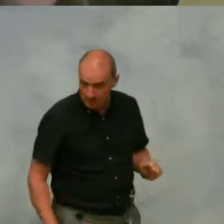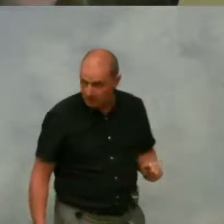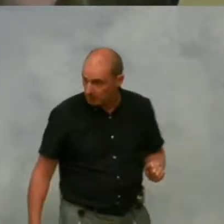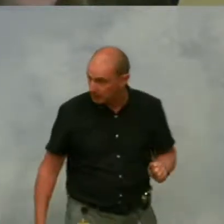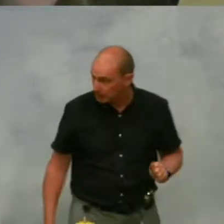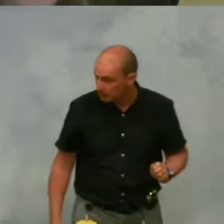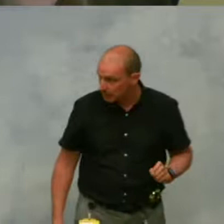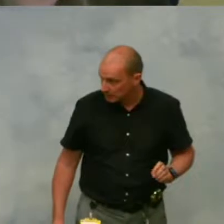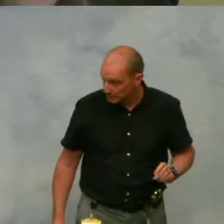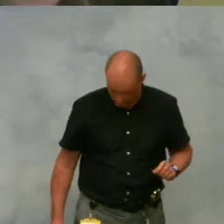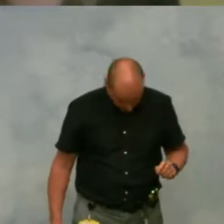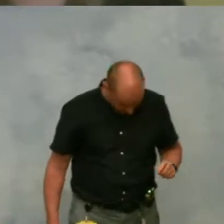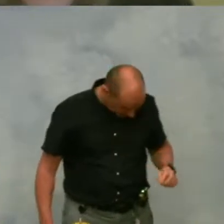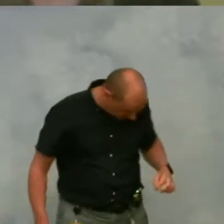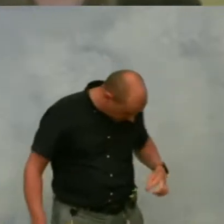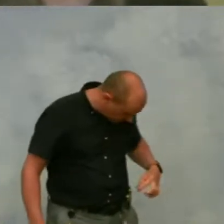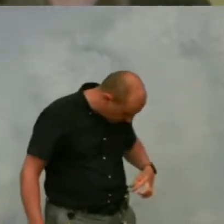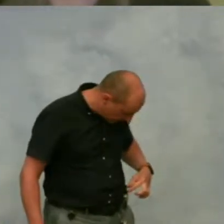experience.